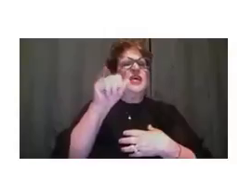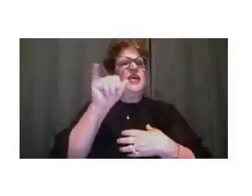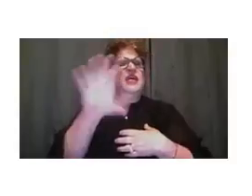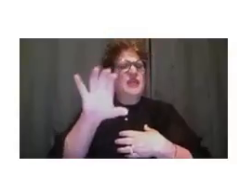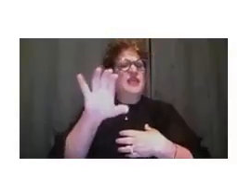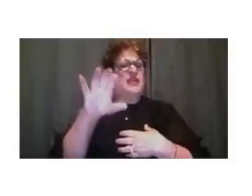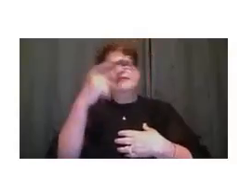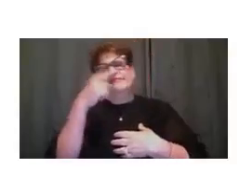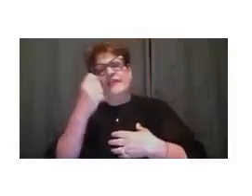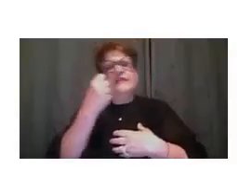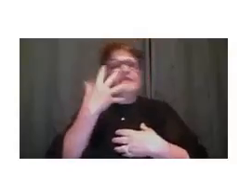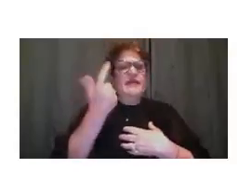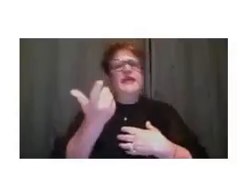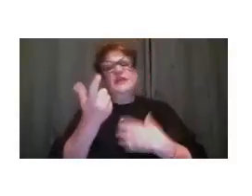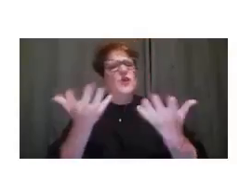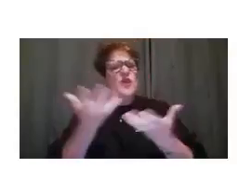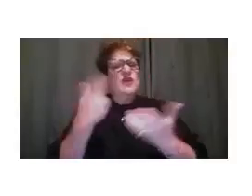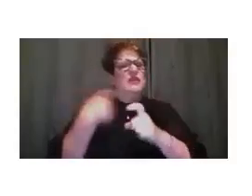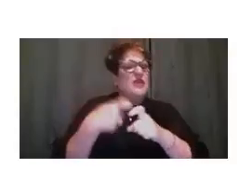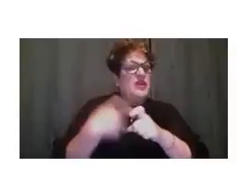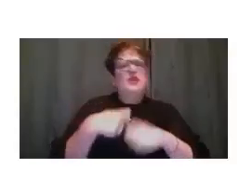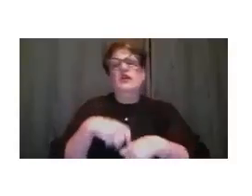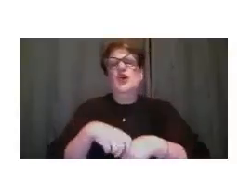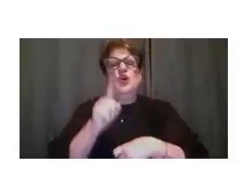are you? Are you